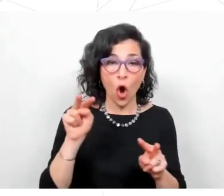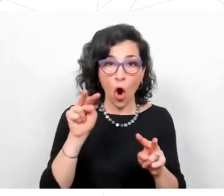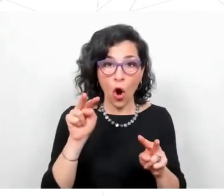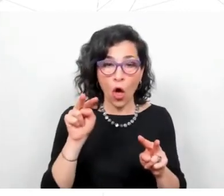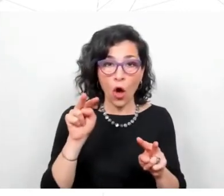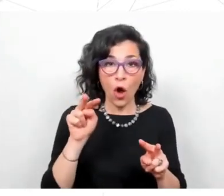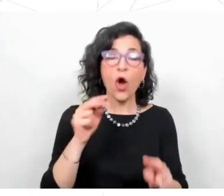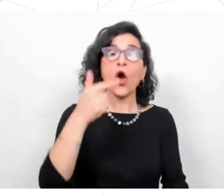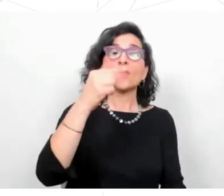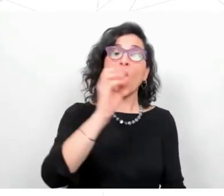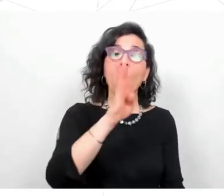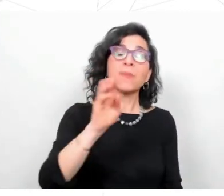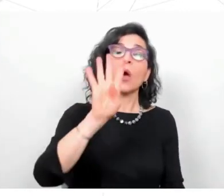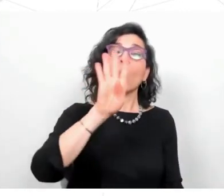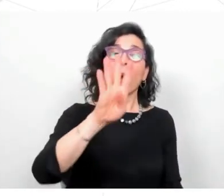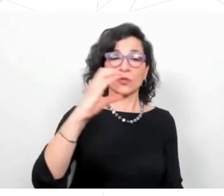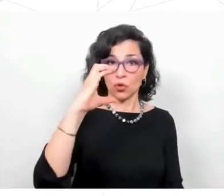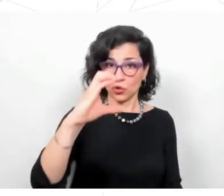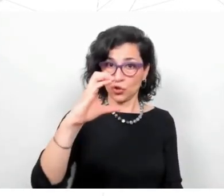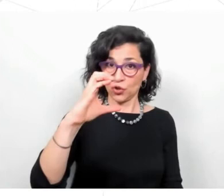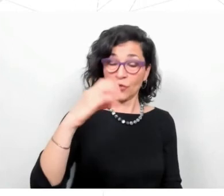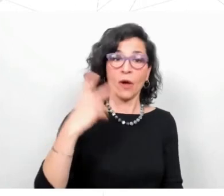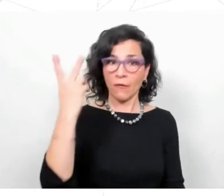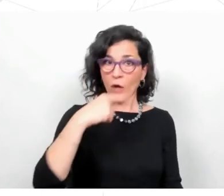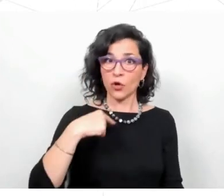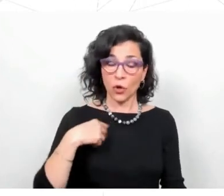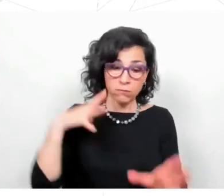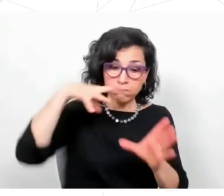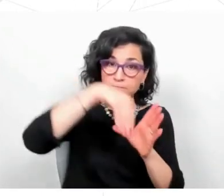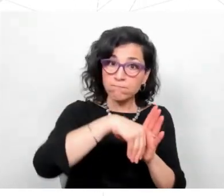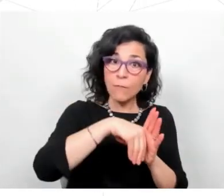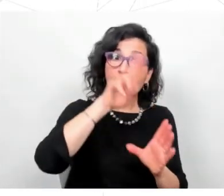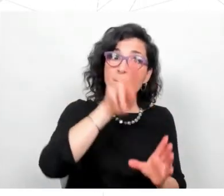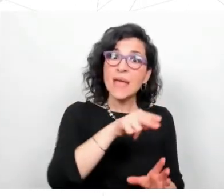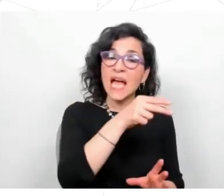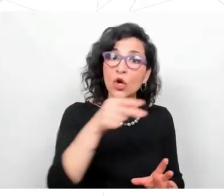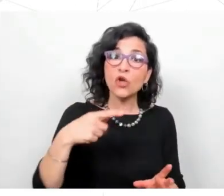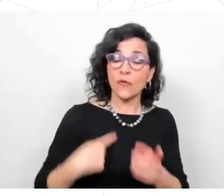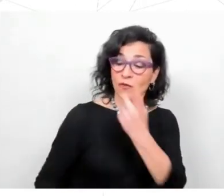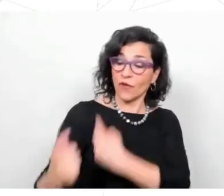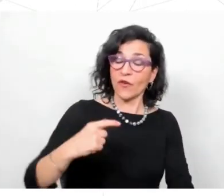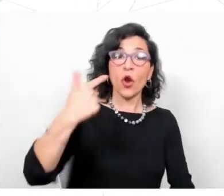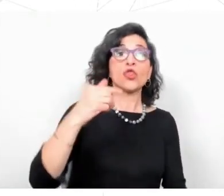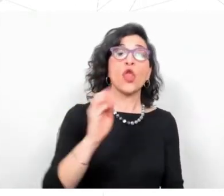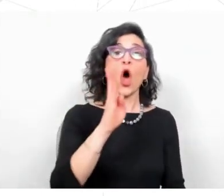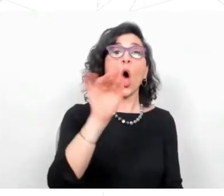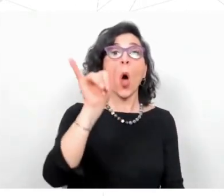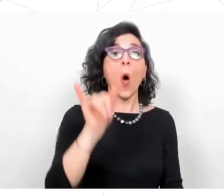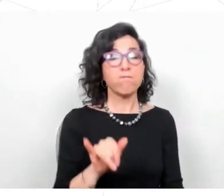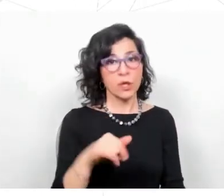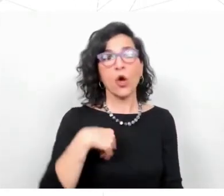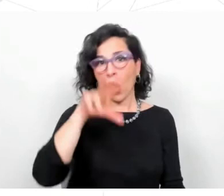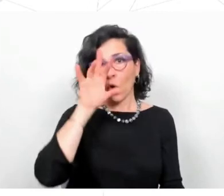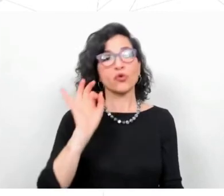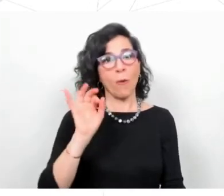Full disclosure, I came to Microsoft from Tobii, so I'm very familiar with these products. And it's just plugged in, uses